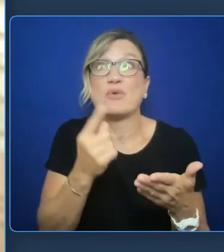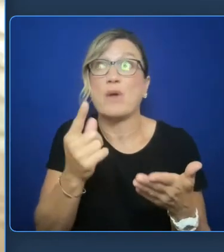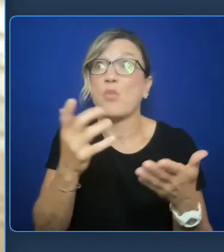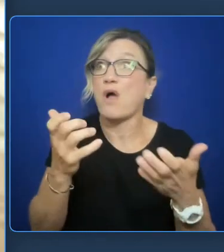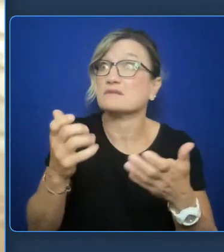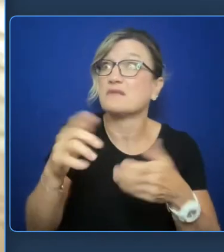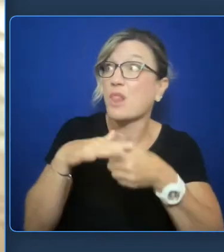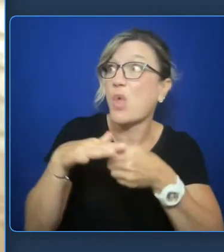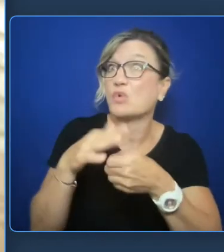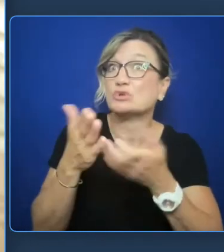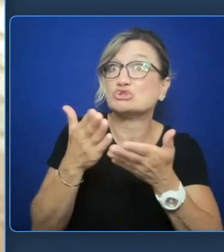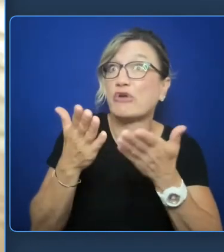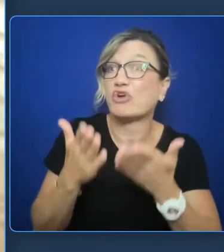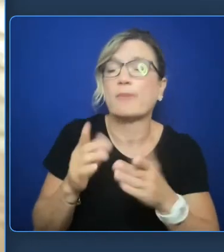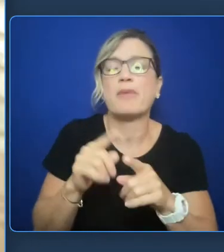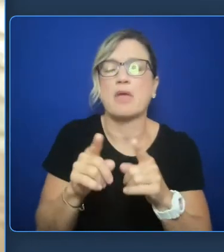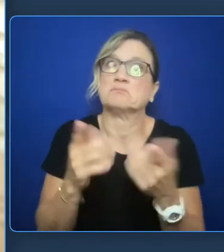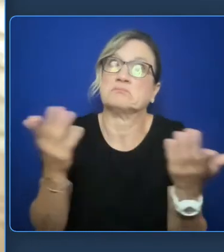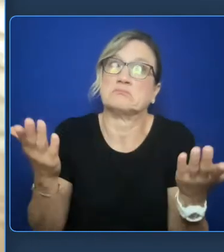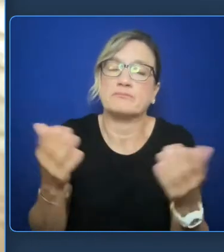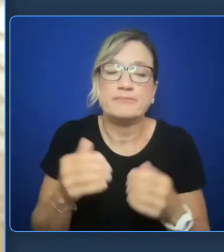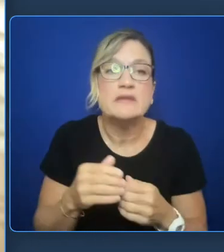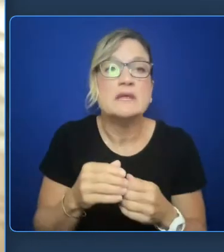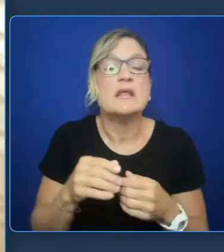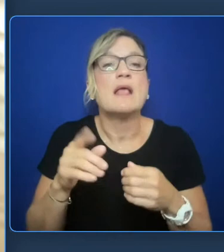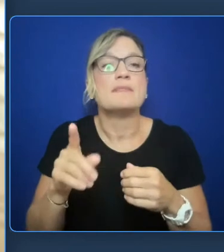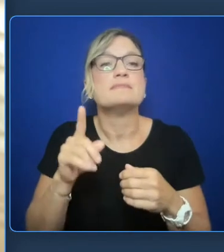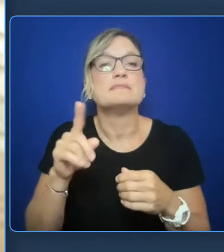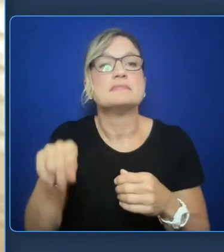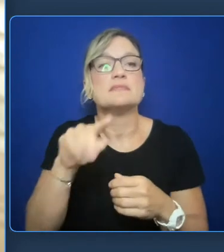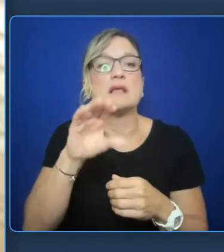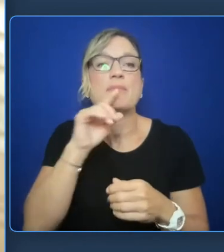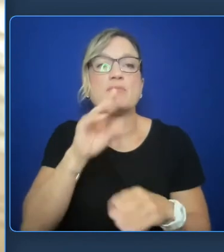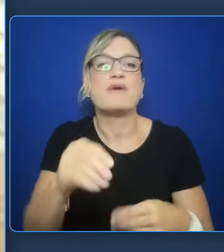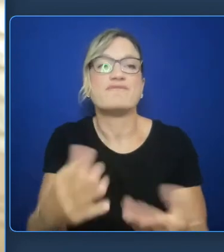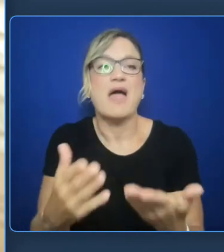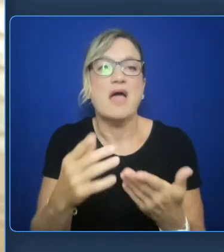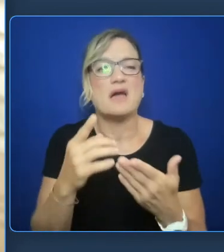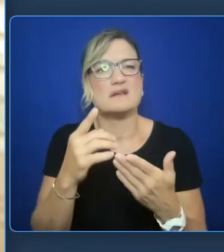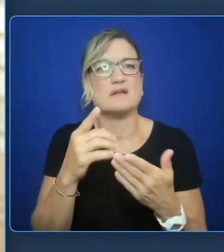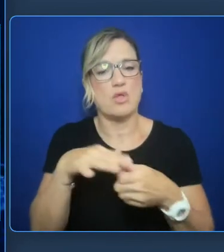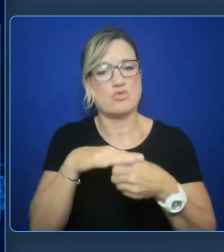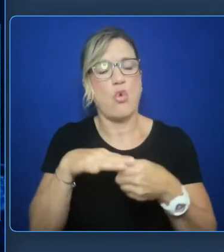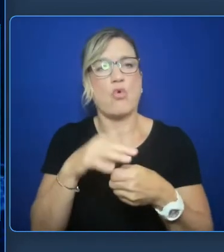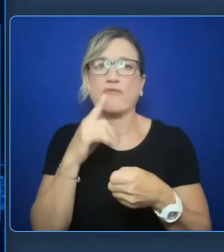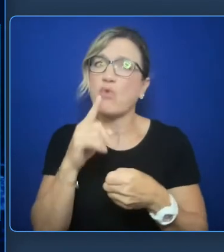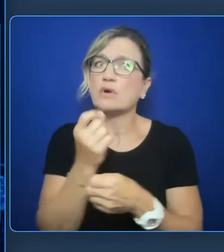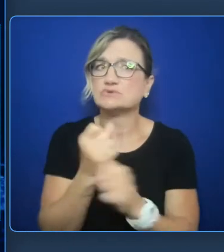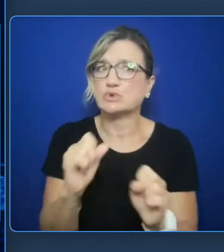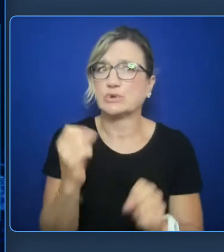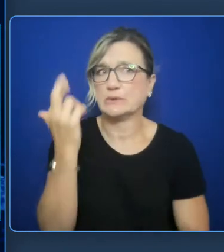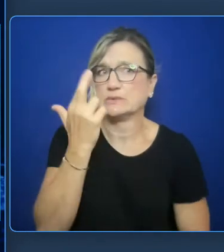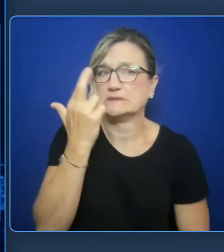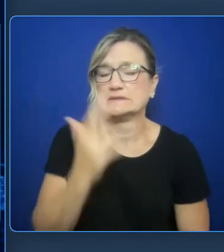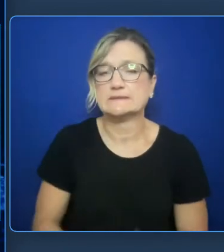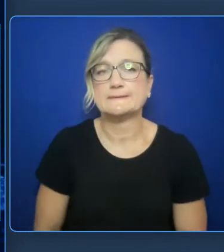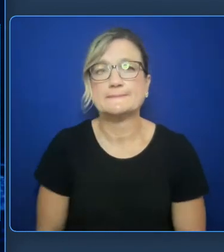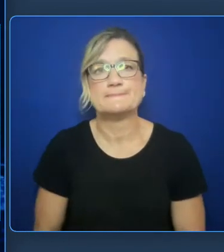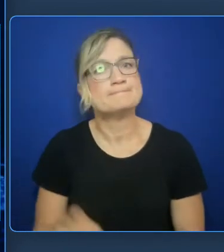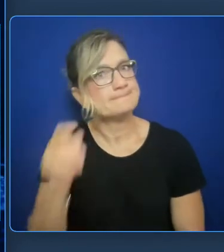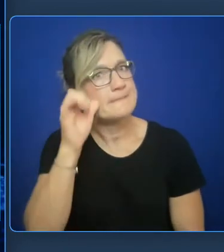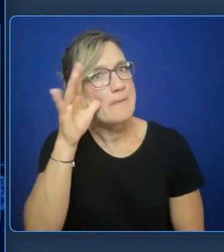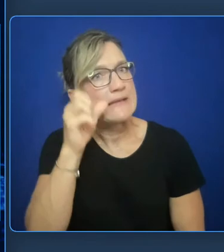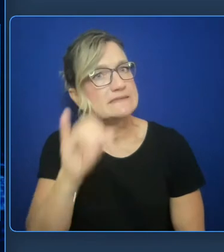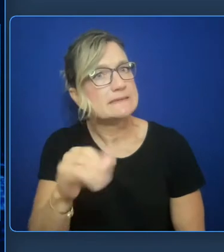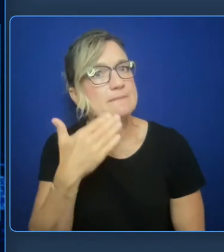but I can say that some of these services do provide local server options for security. Yeah. Amazing.